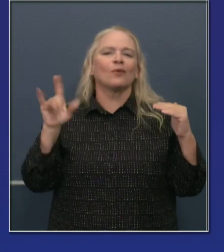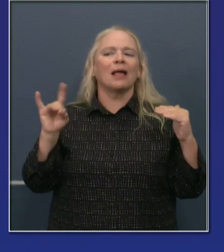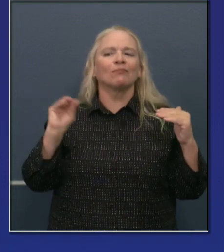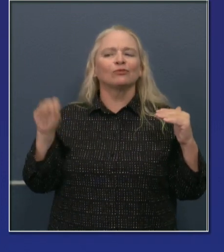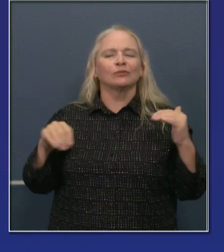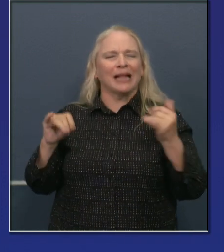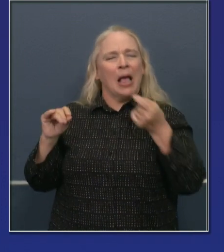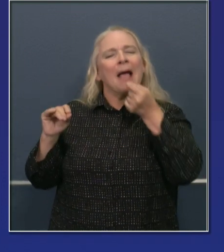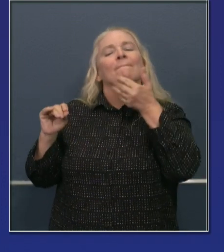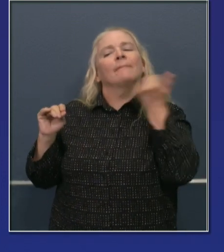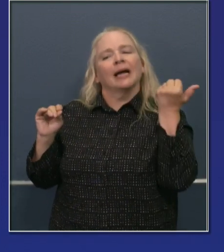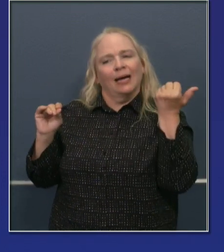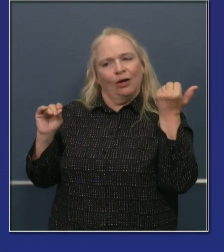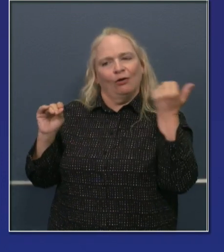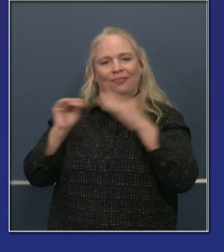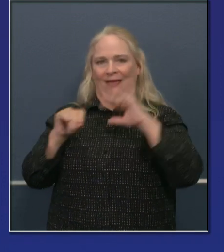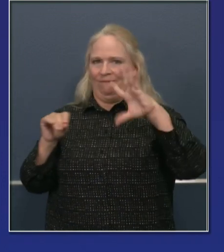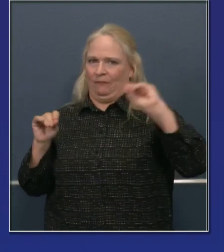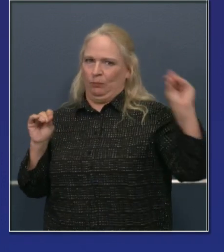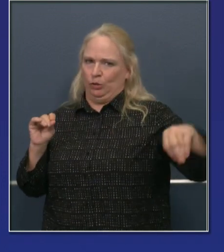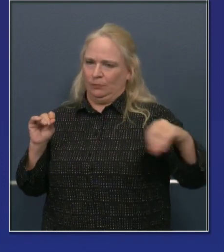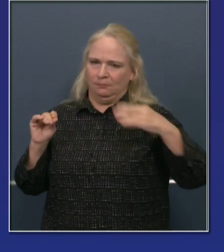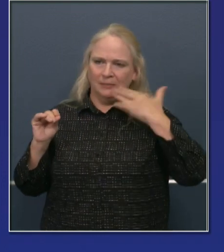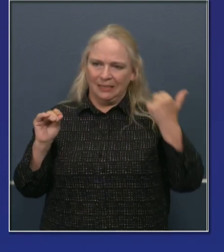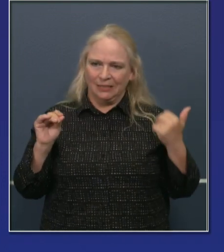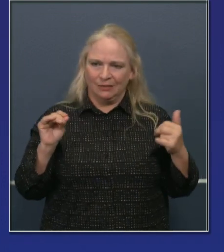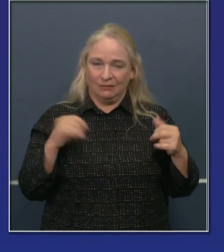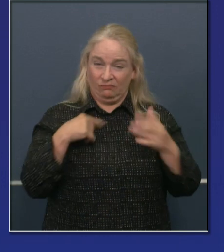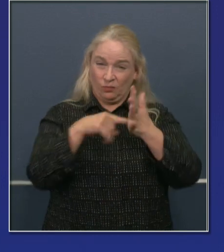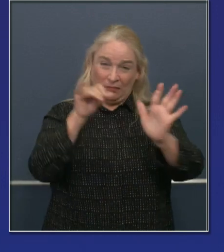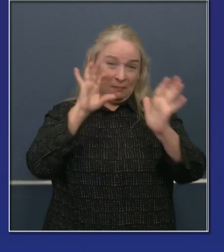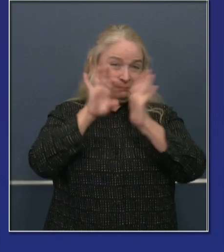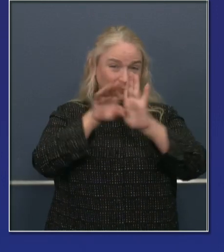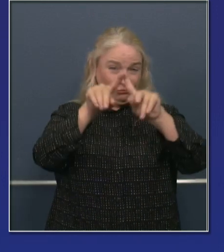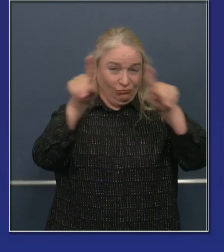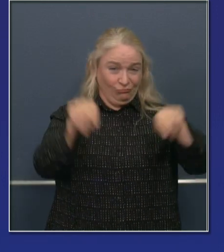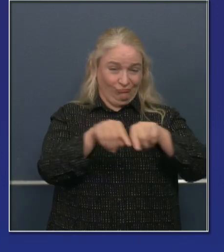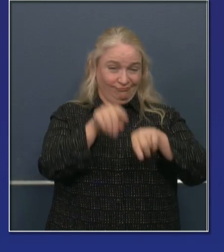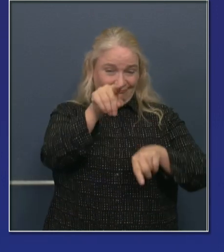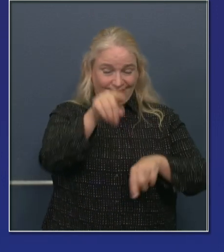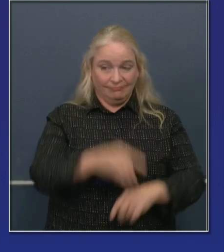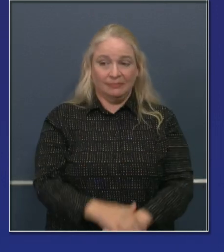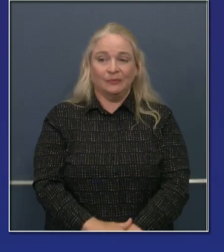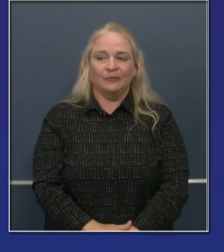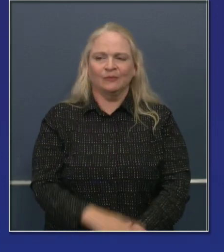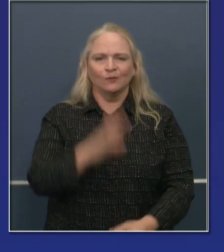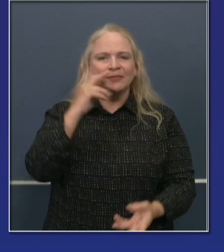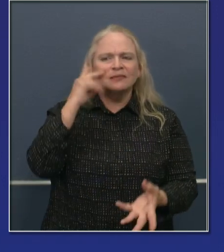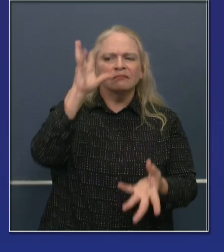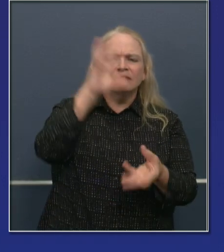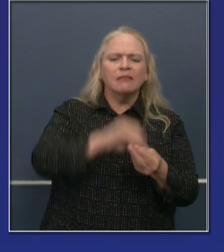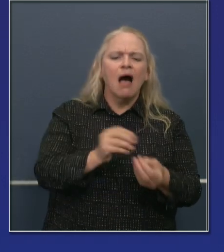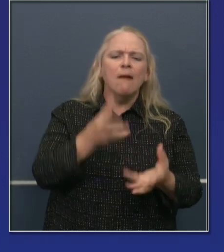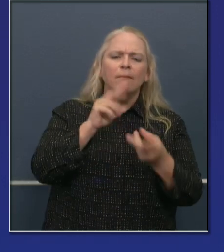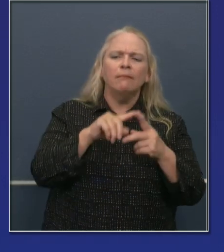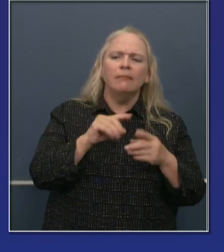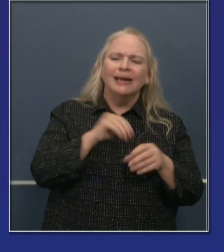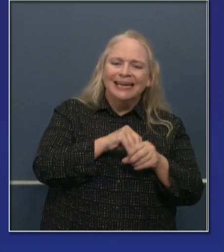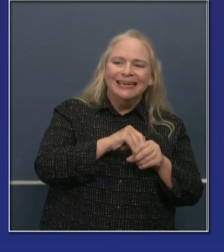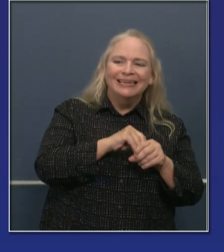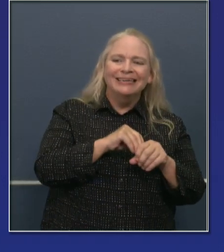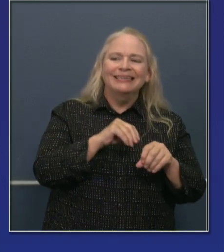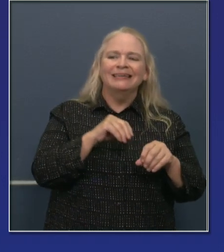slide of increase in total number of people hospitalized. I'll remind you, as always, our hospital care